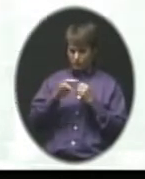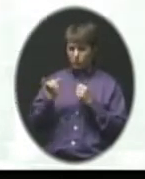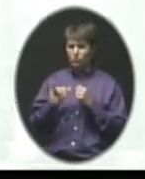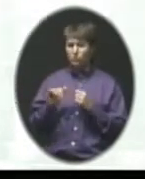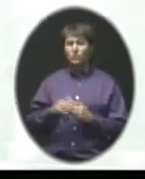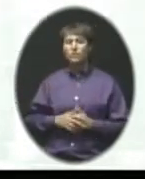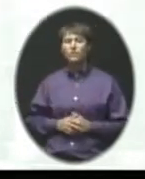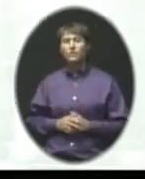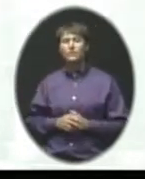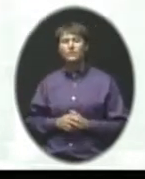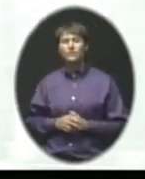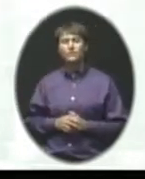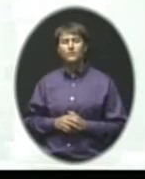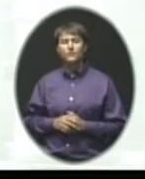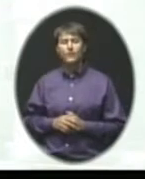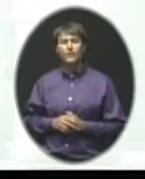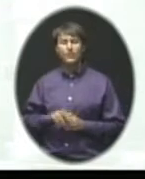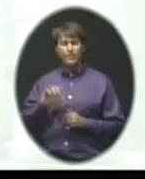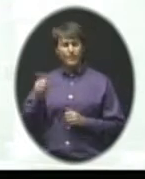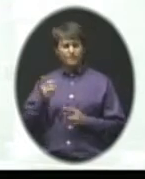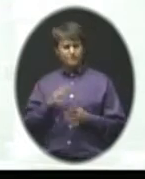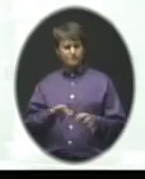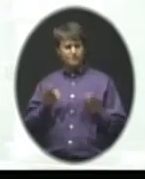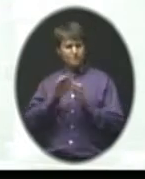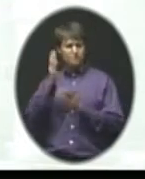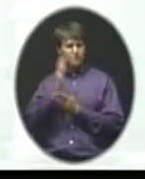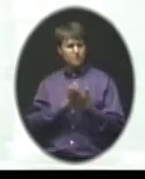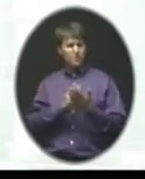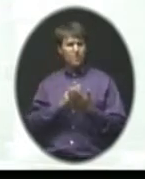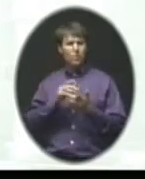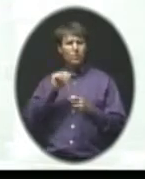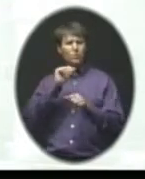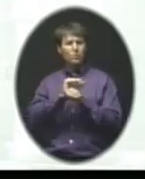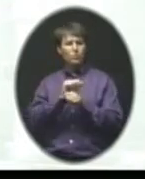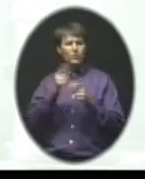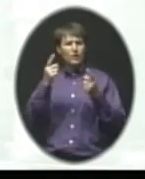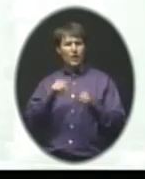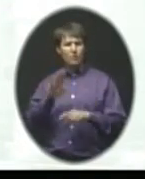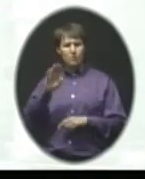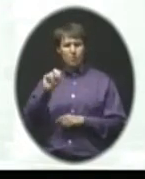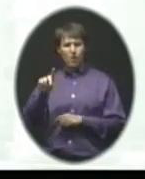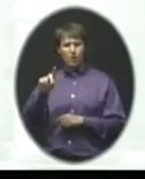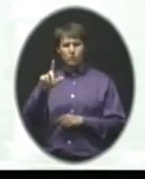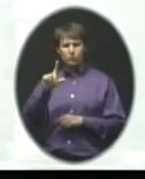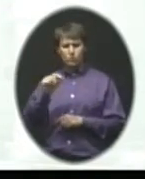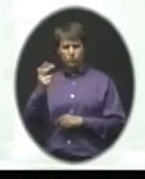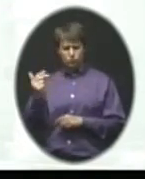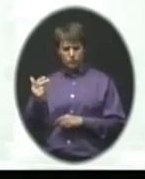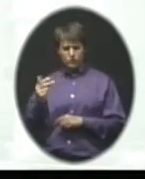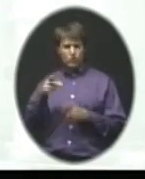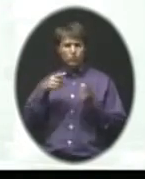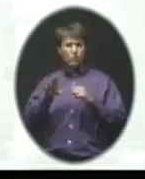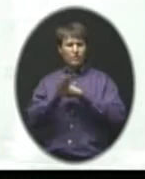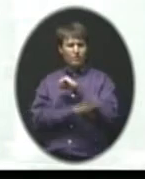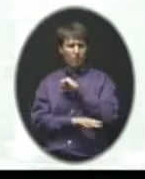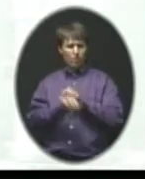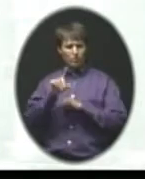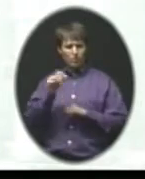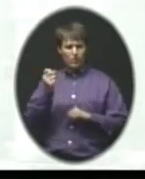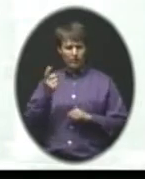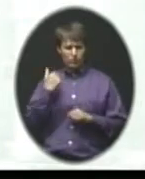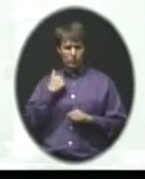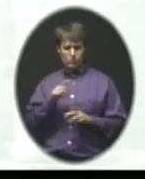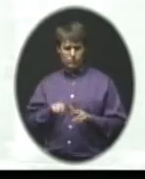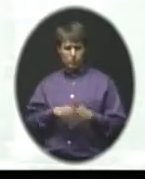that. Another key consideration is the work that went on around bond 2013. During the fall of 2011, we started